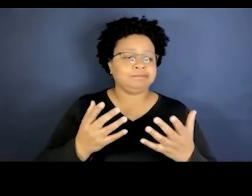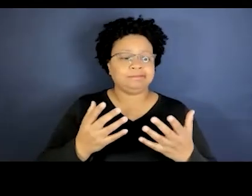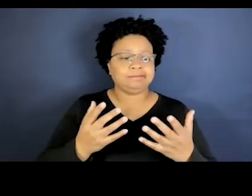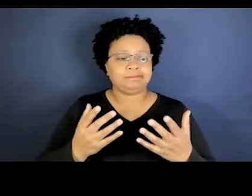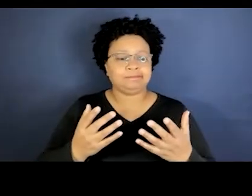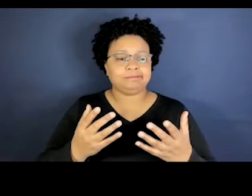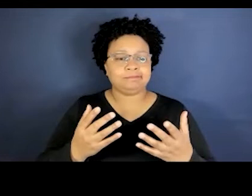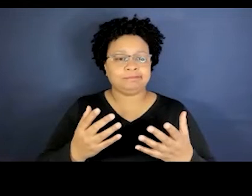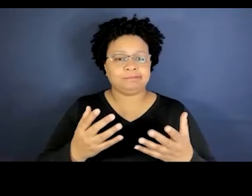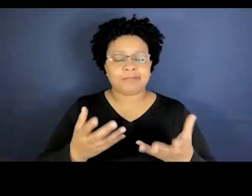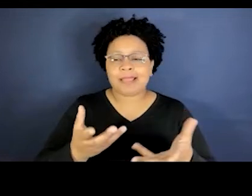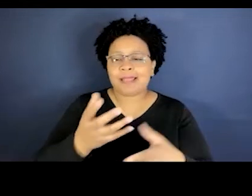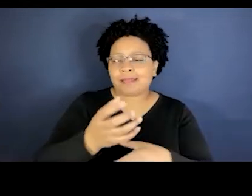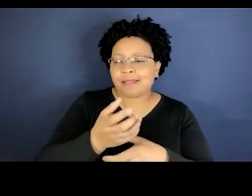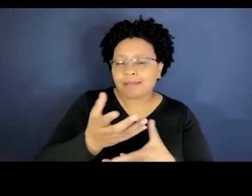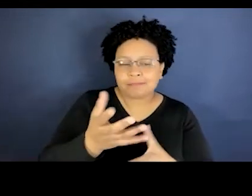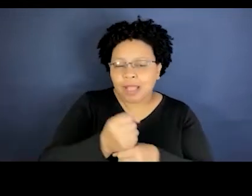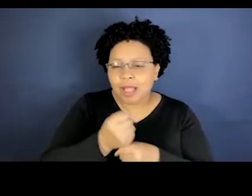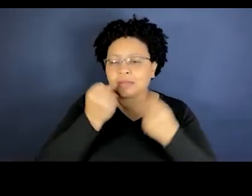help advocate for my daughter.